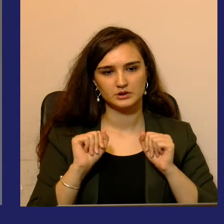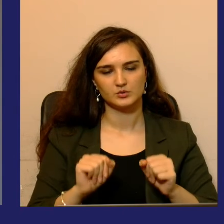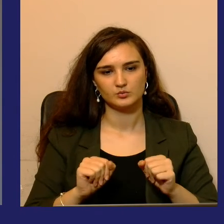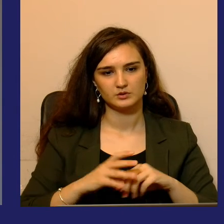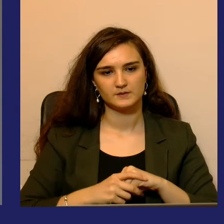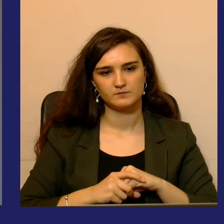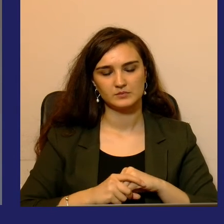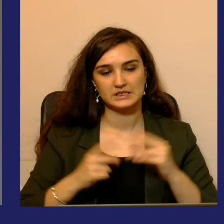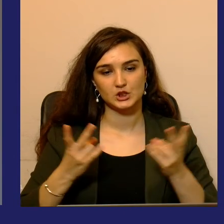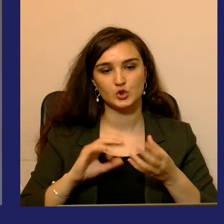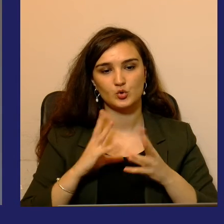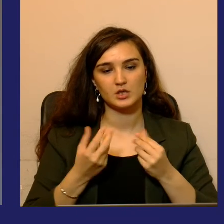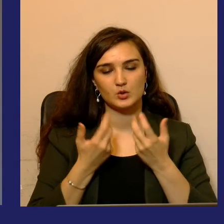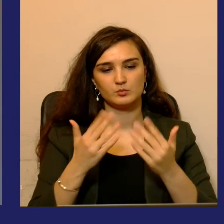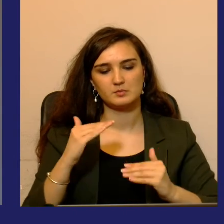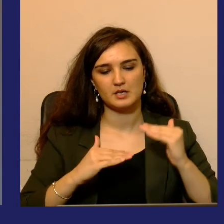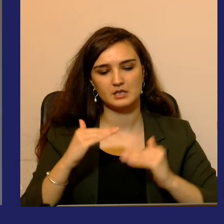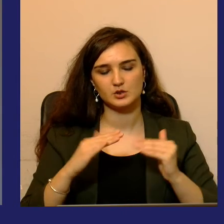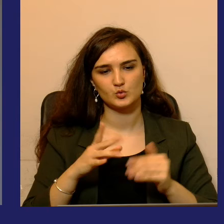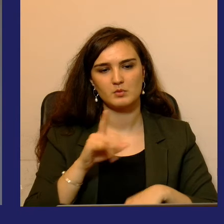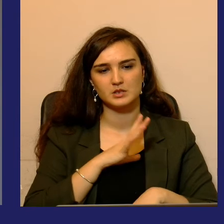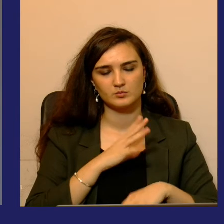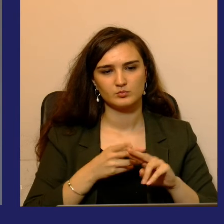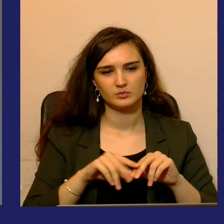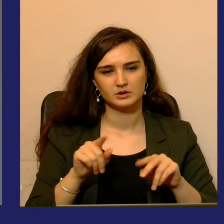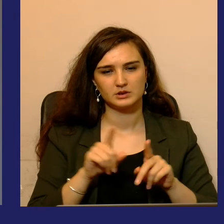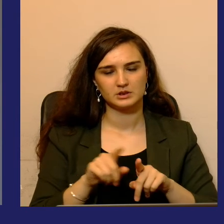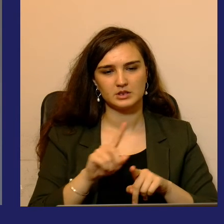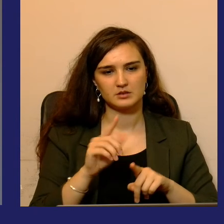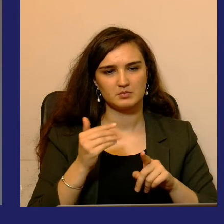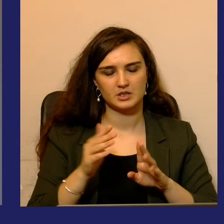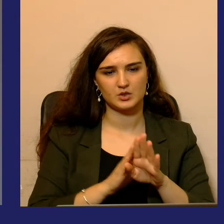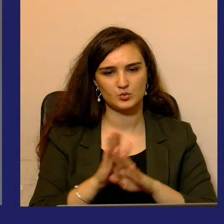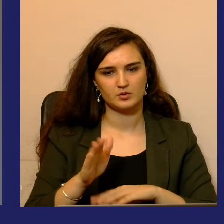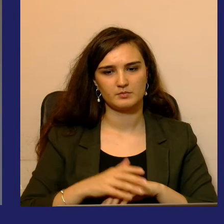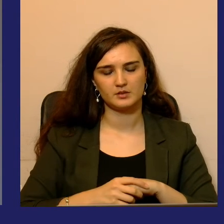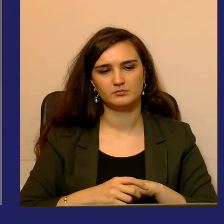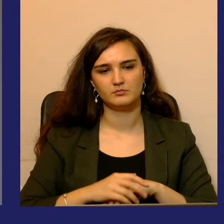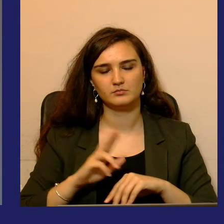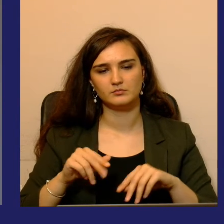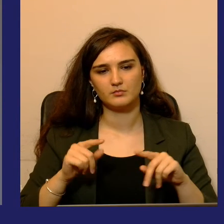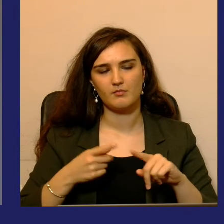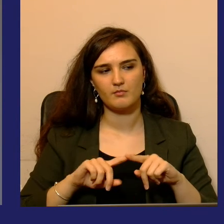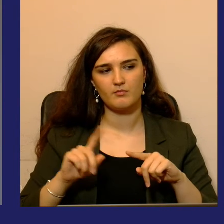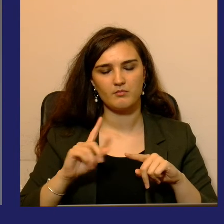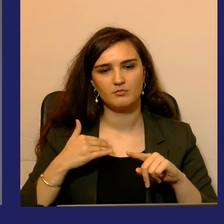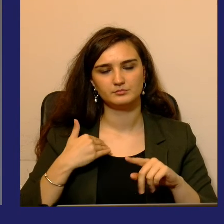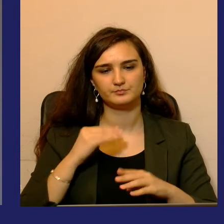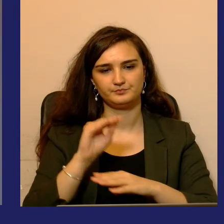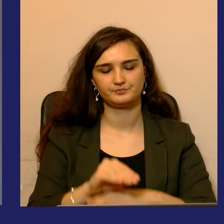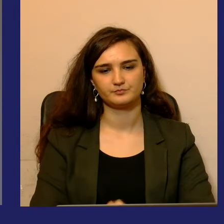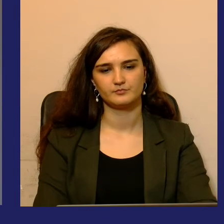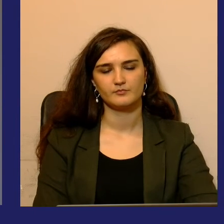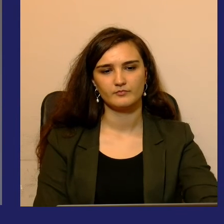actually enforce them. And then lastly, I would say, I feel like peer support has become more important